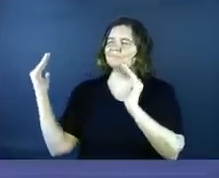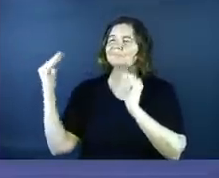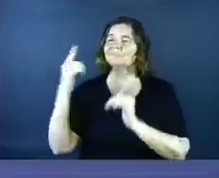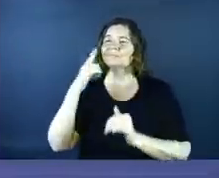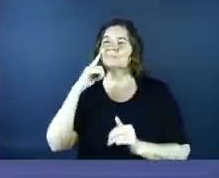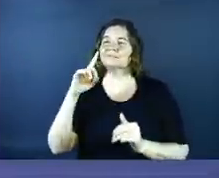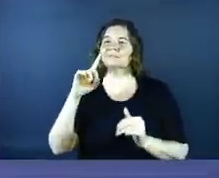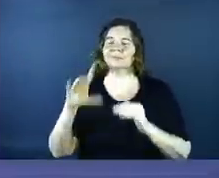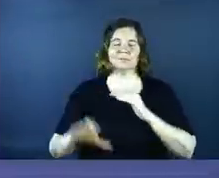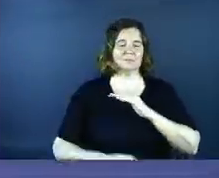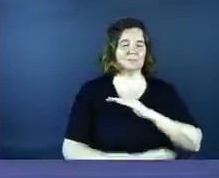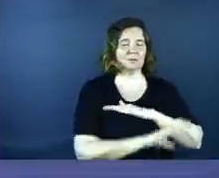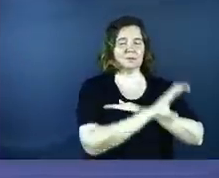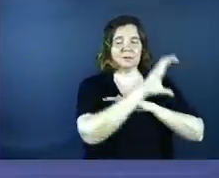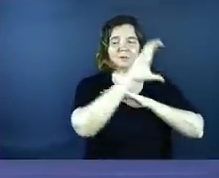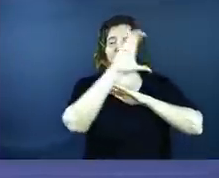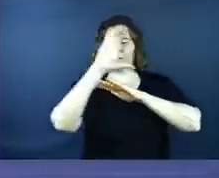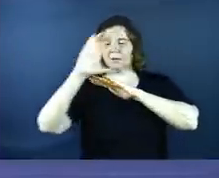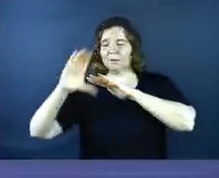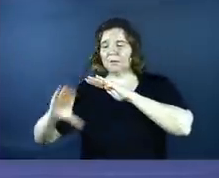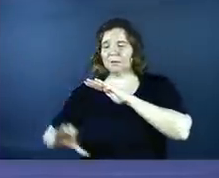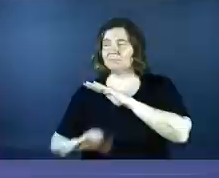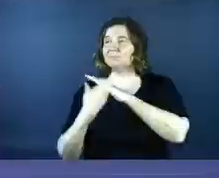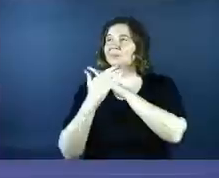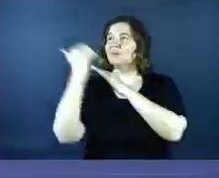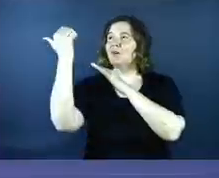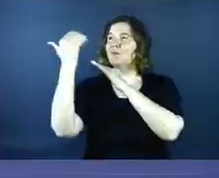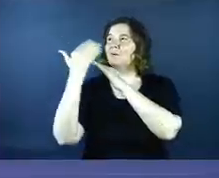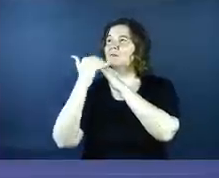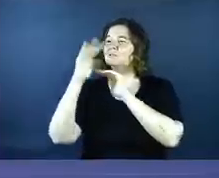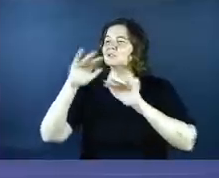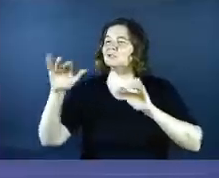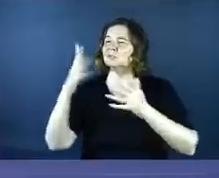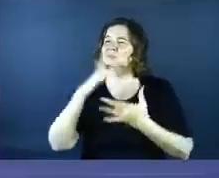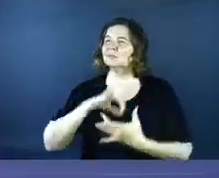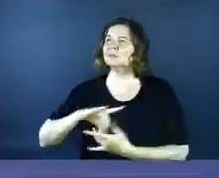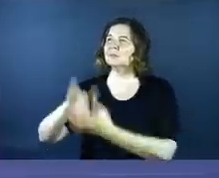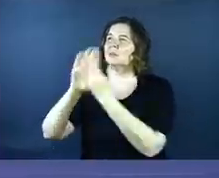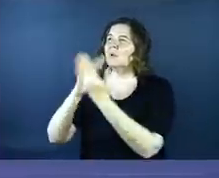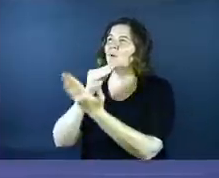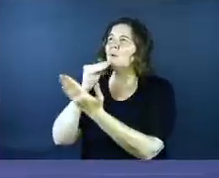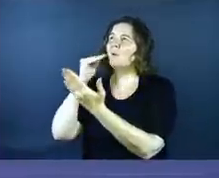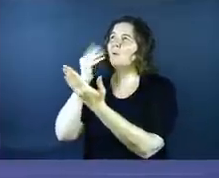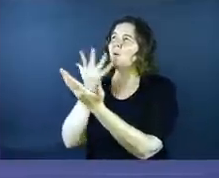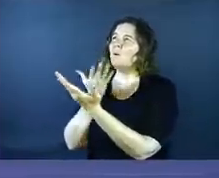From dusk until the dawn, he calls his children